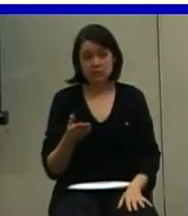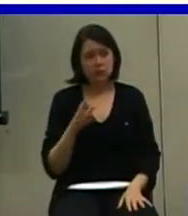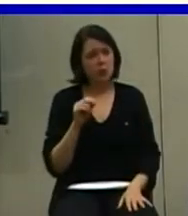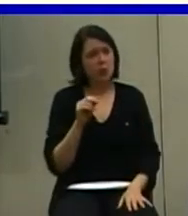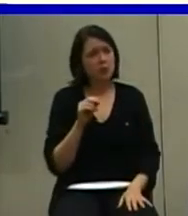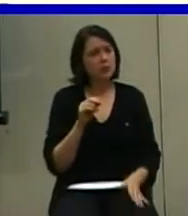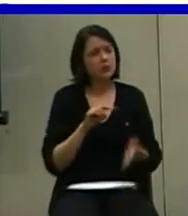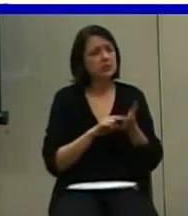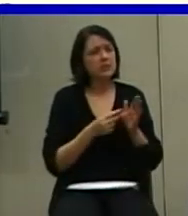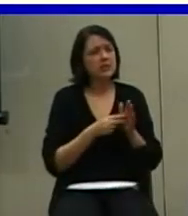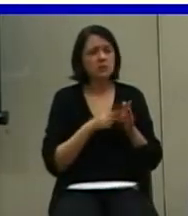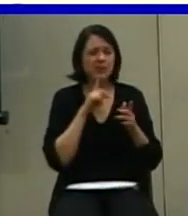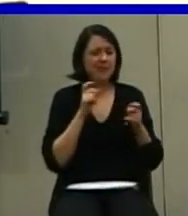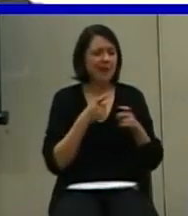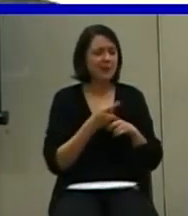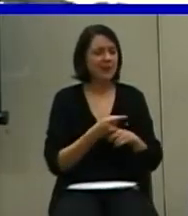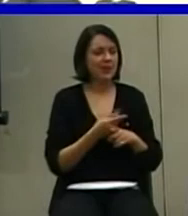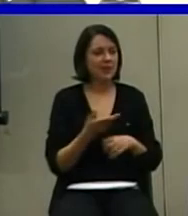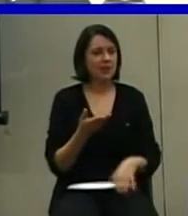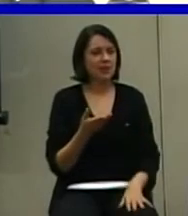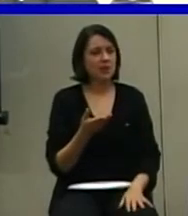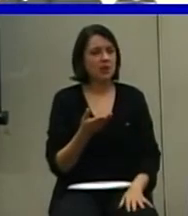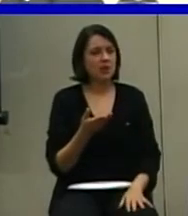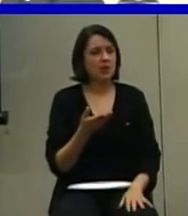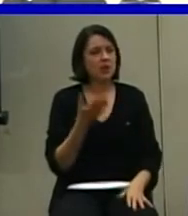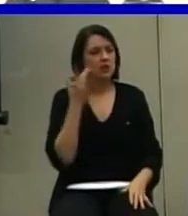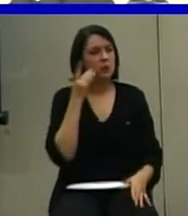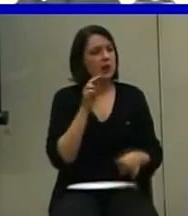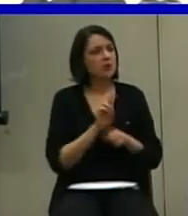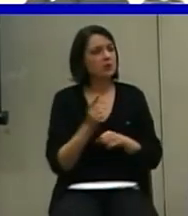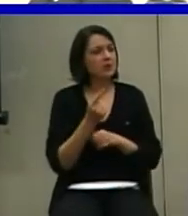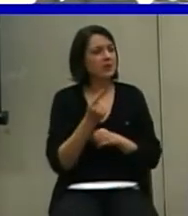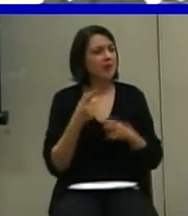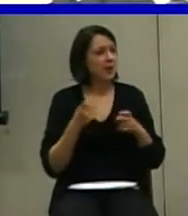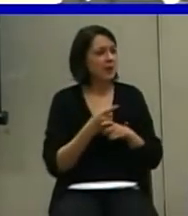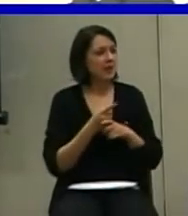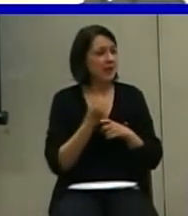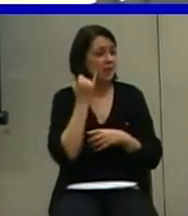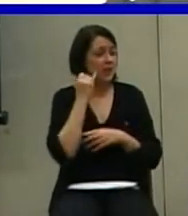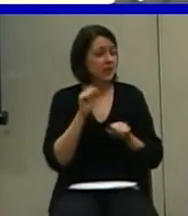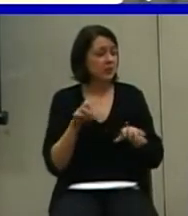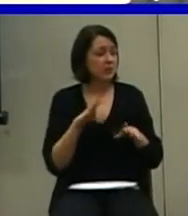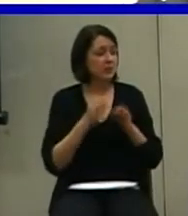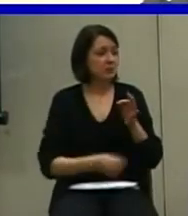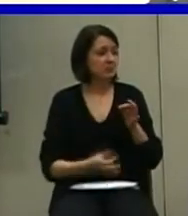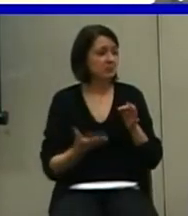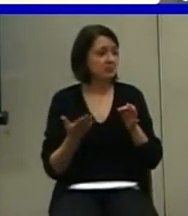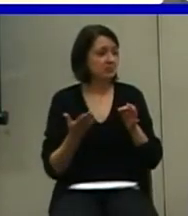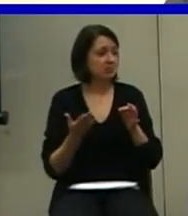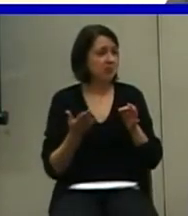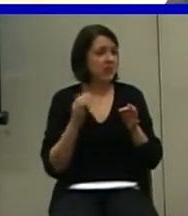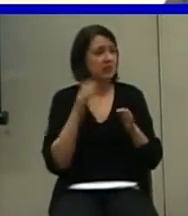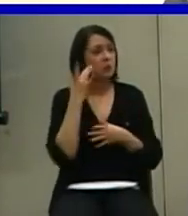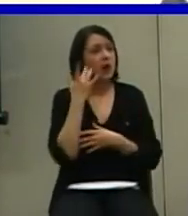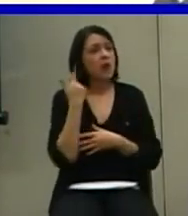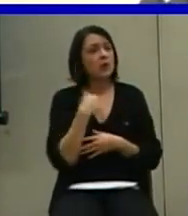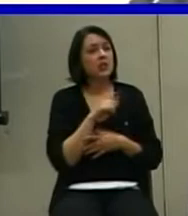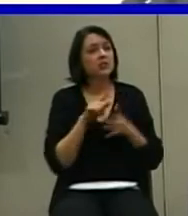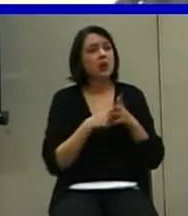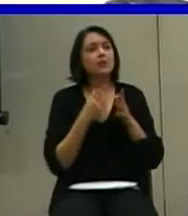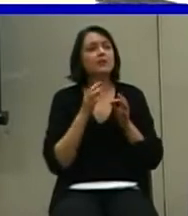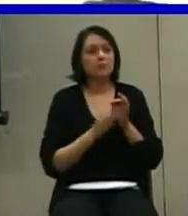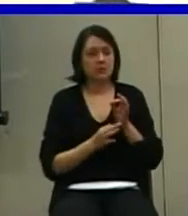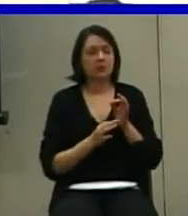No, it means it's a complicated thing. So why use something complicated if we could do it without something complicated? That's why we're going to start